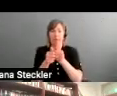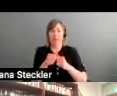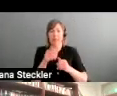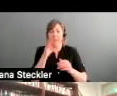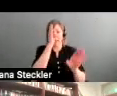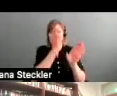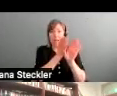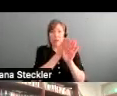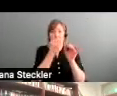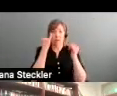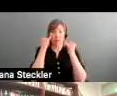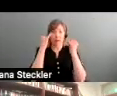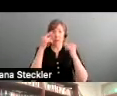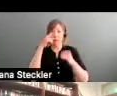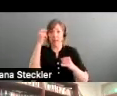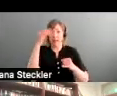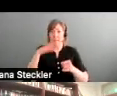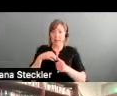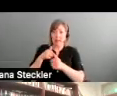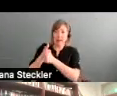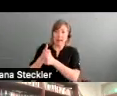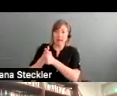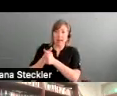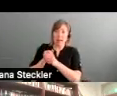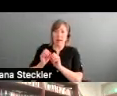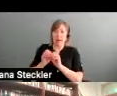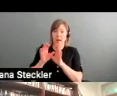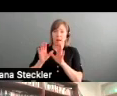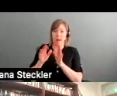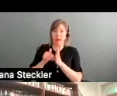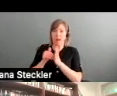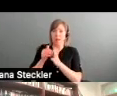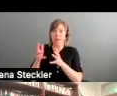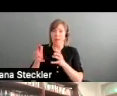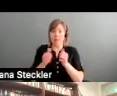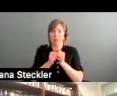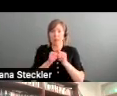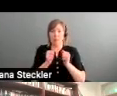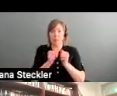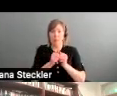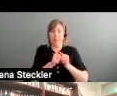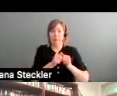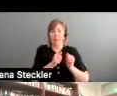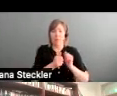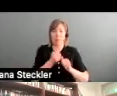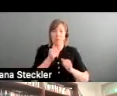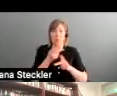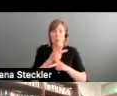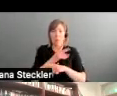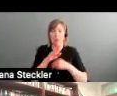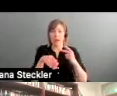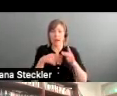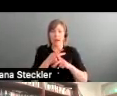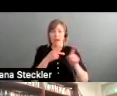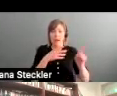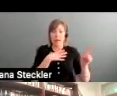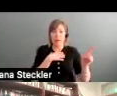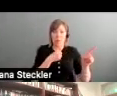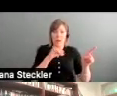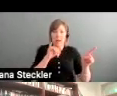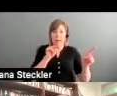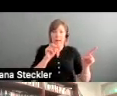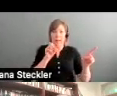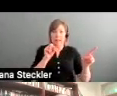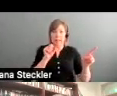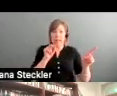psychiatrists imagining the Black man is often associated it with the most debased forms of white insanity. So